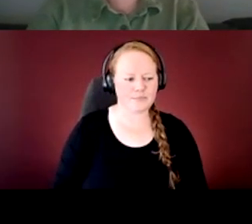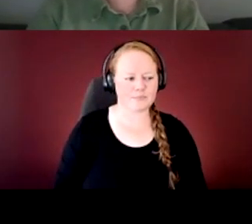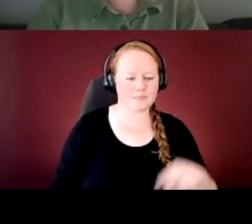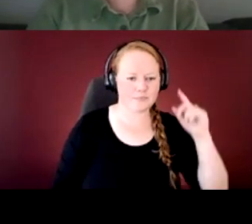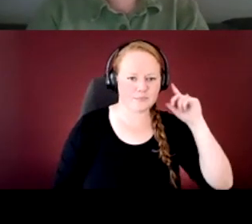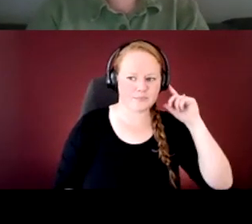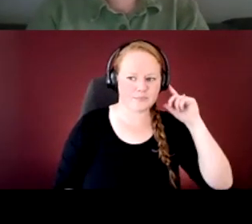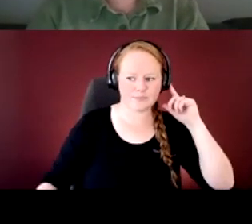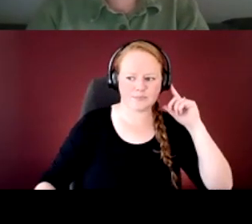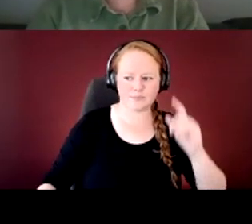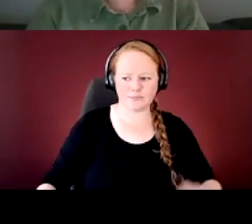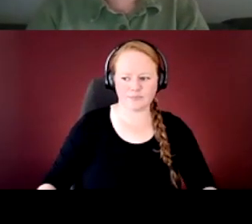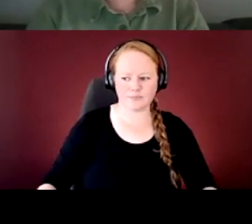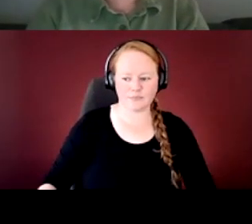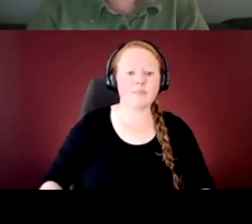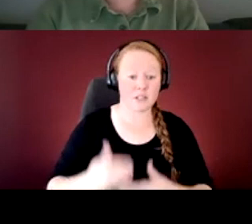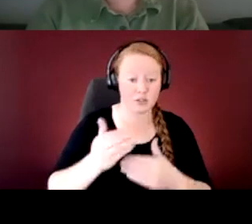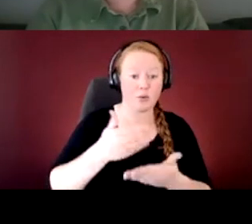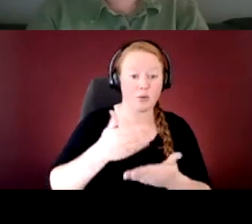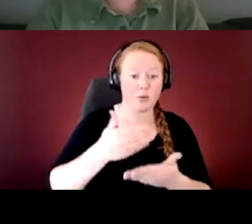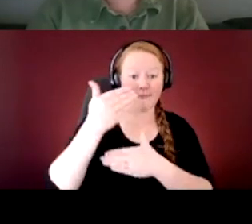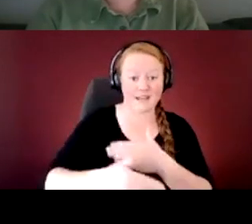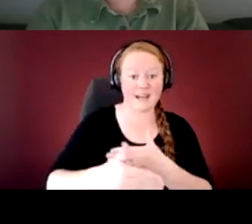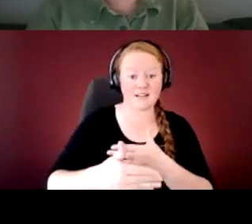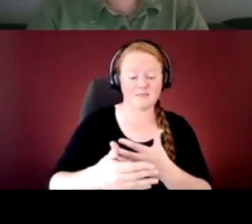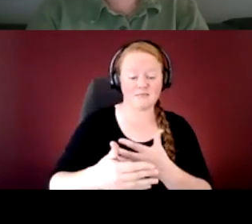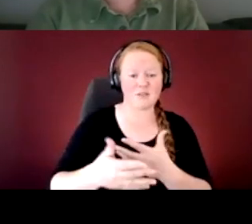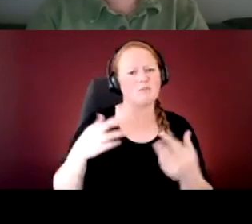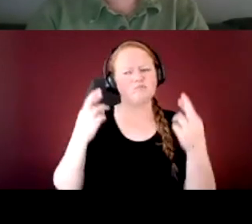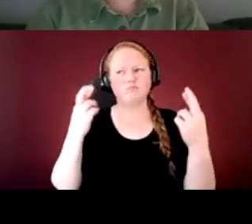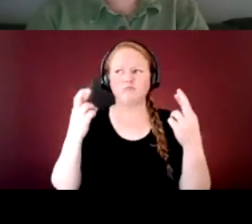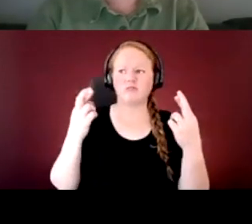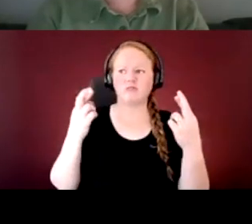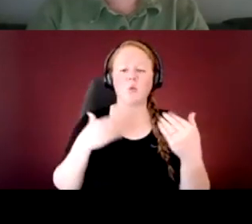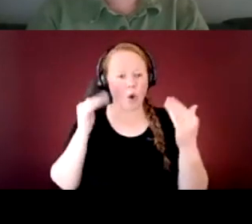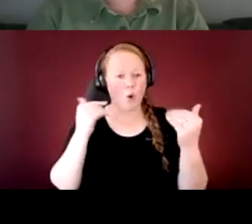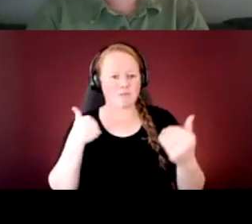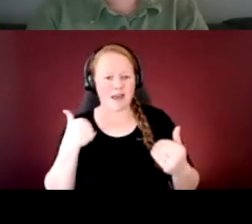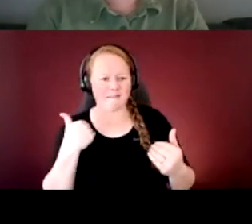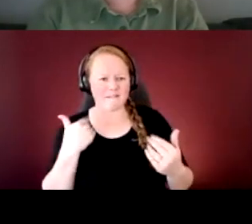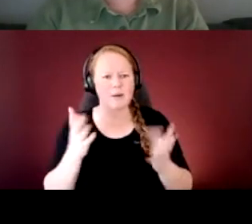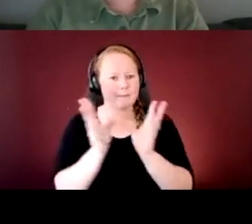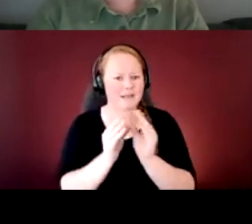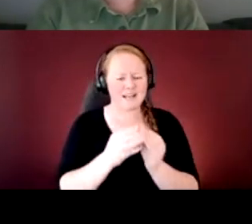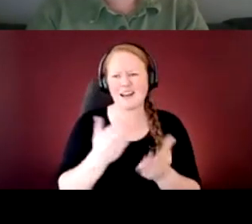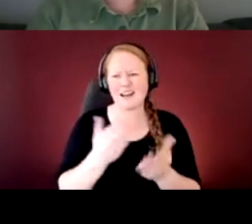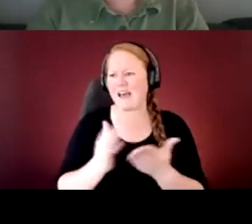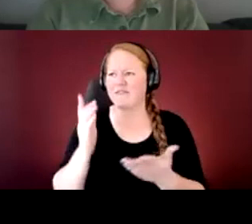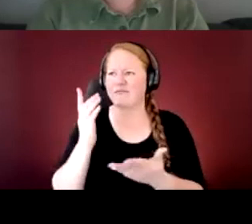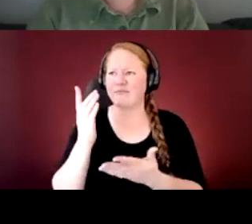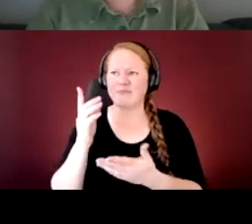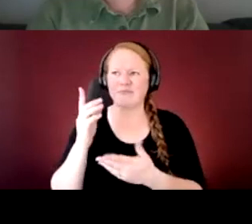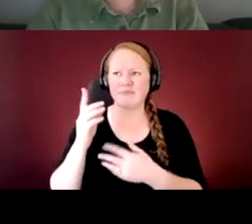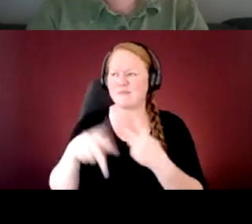that's one of our next steps that we're recommending. And so we hope to have those meetings and have some kind of report out at the next Stimulus Advisory